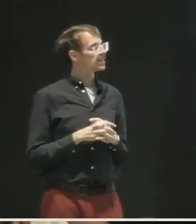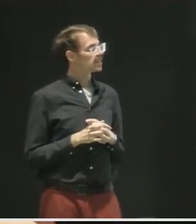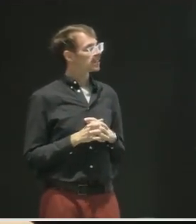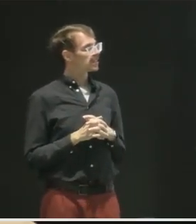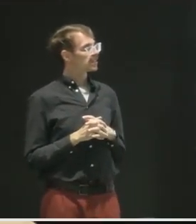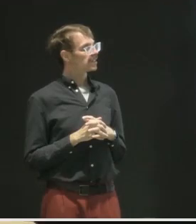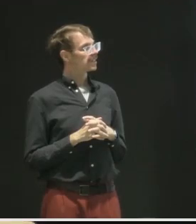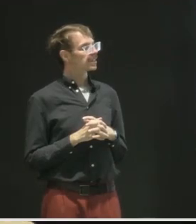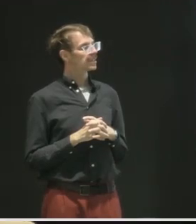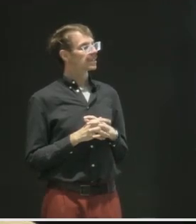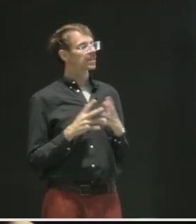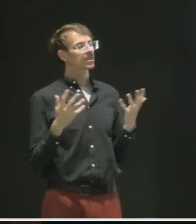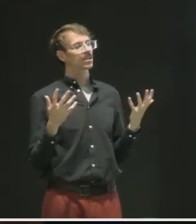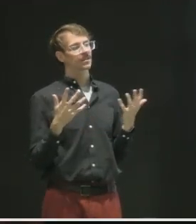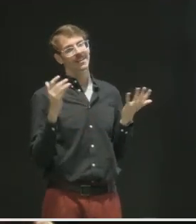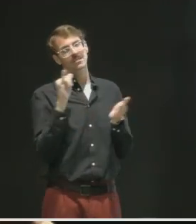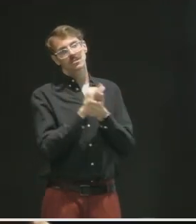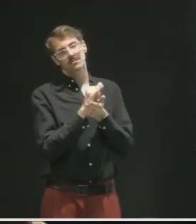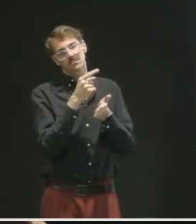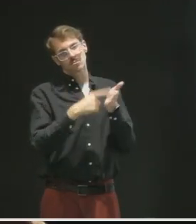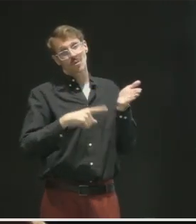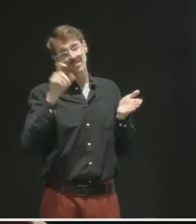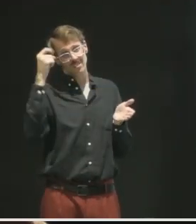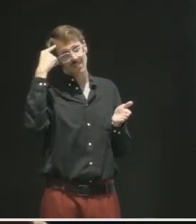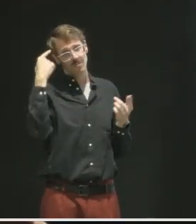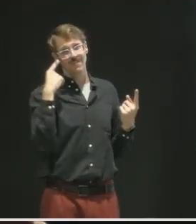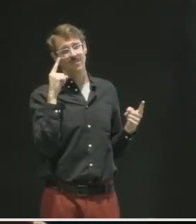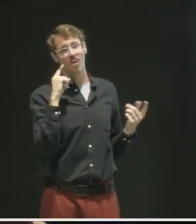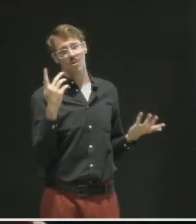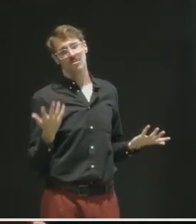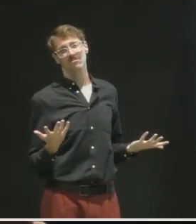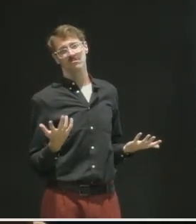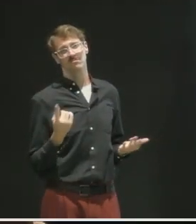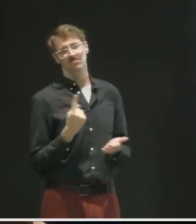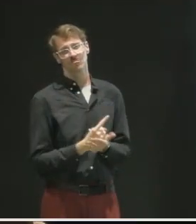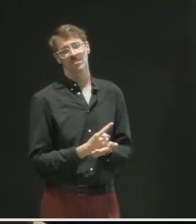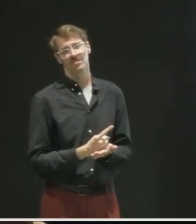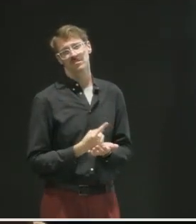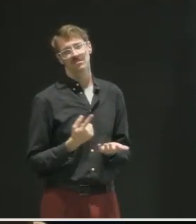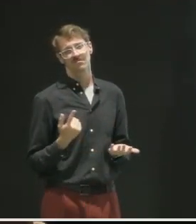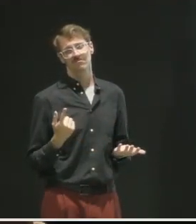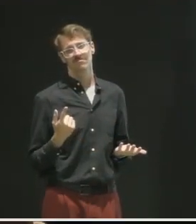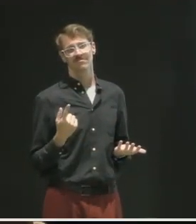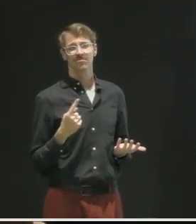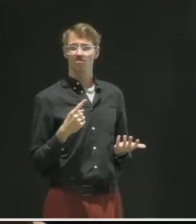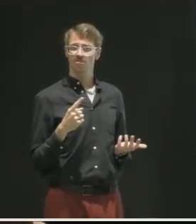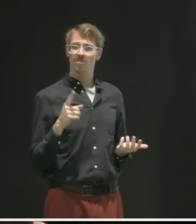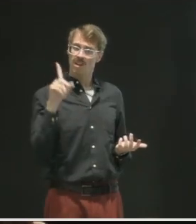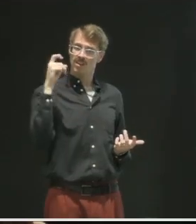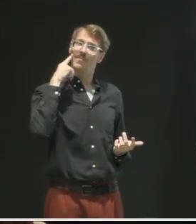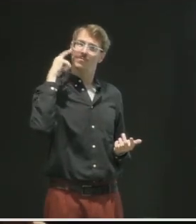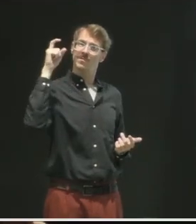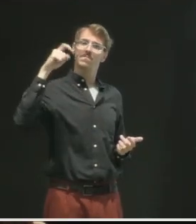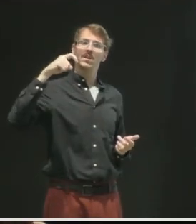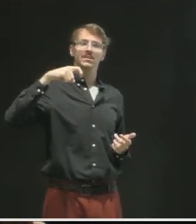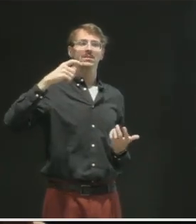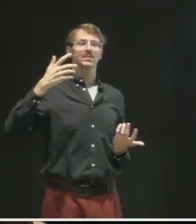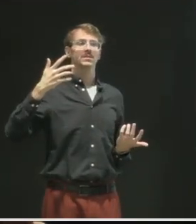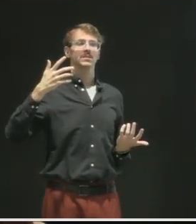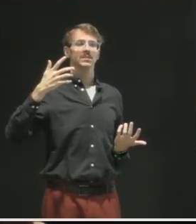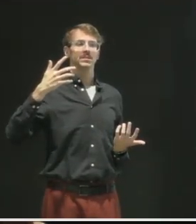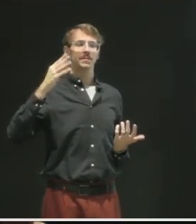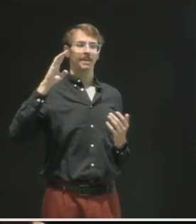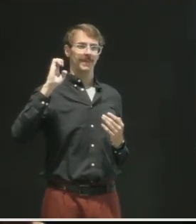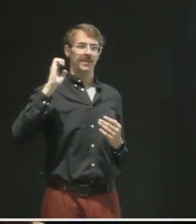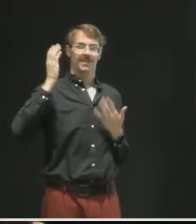what is the govern for. That's great. They have to be they have to be